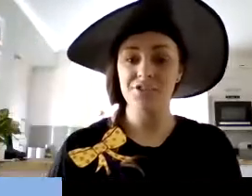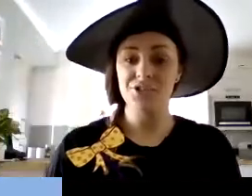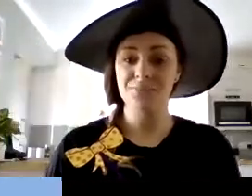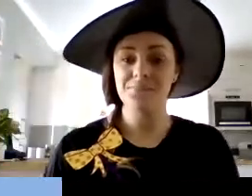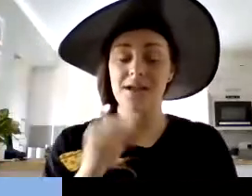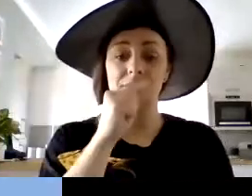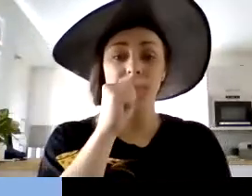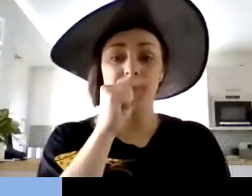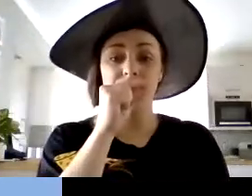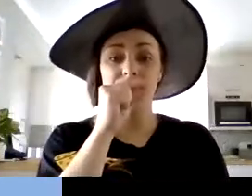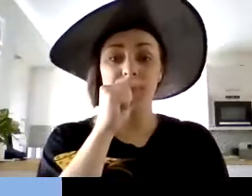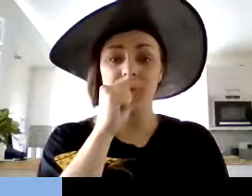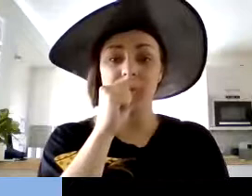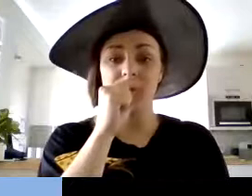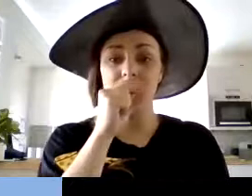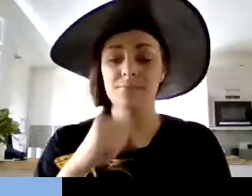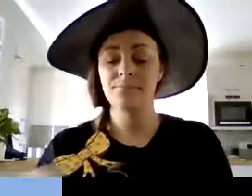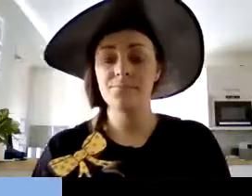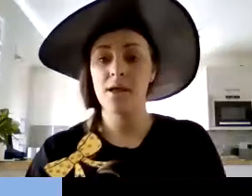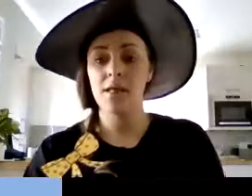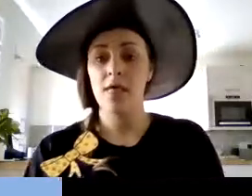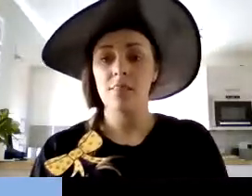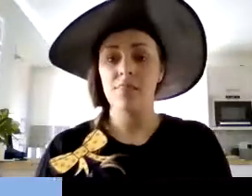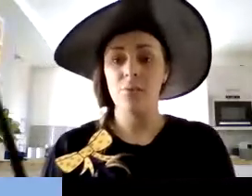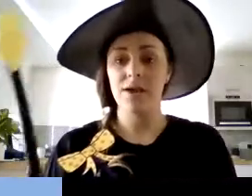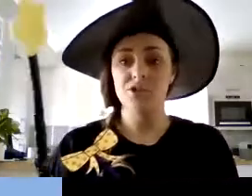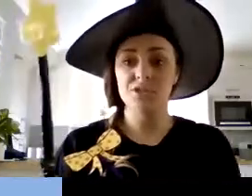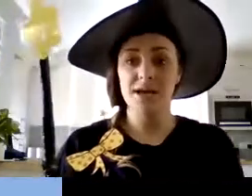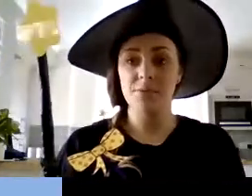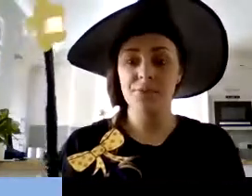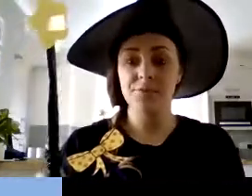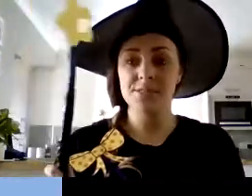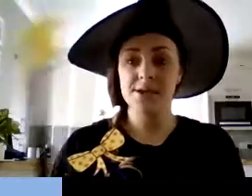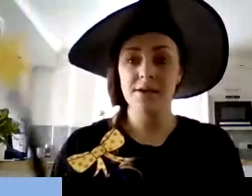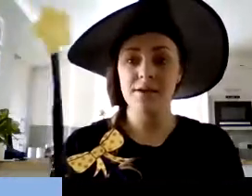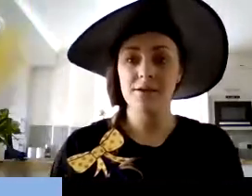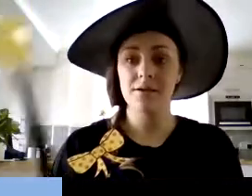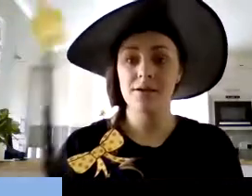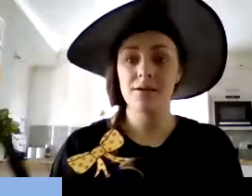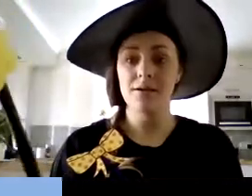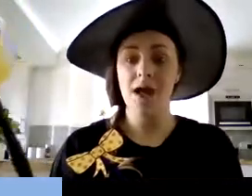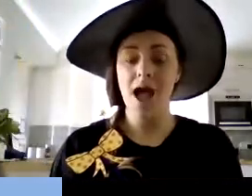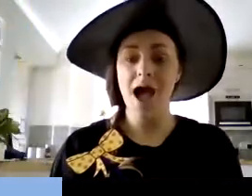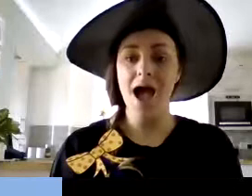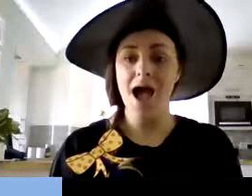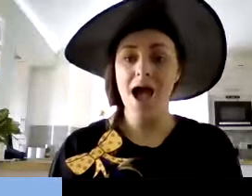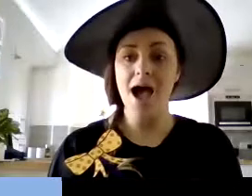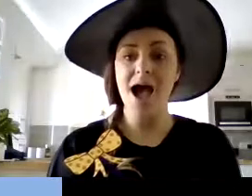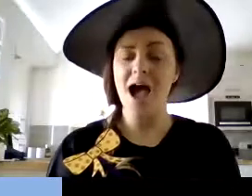cried the witch, and the bird fluttered on. The witch tapped the broomstick